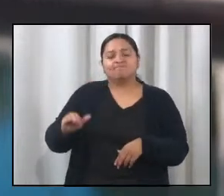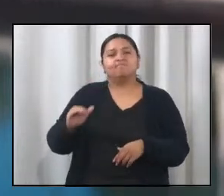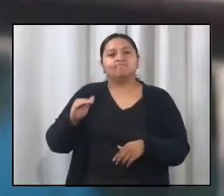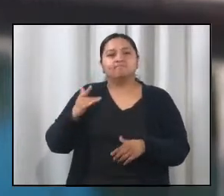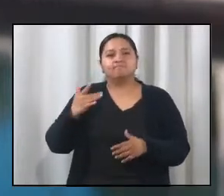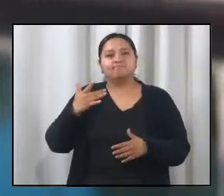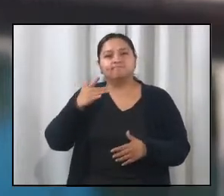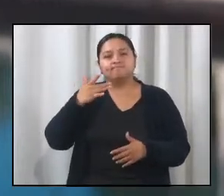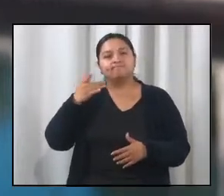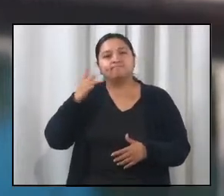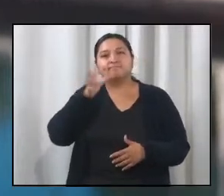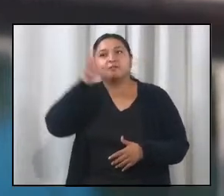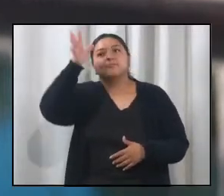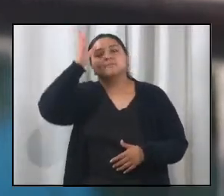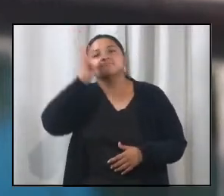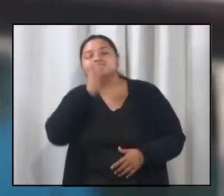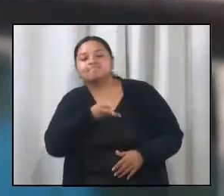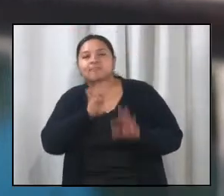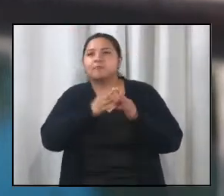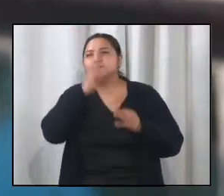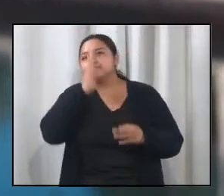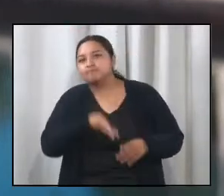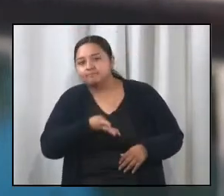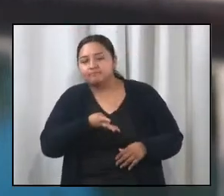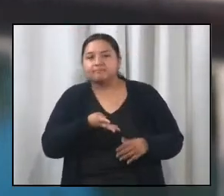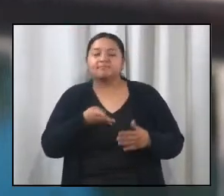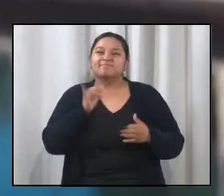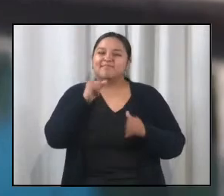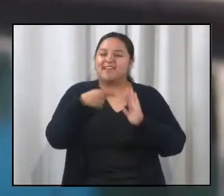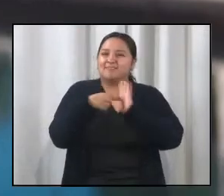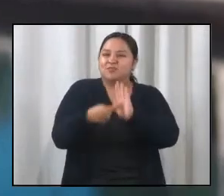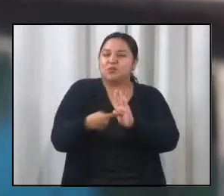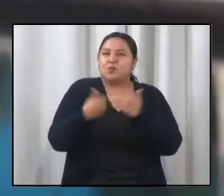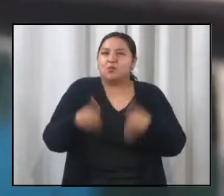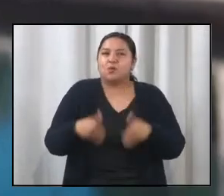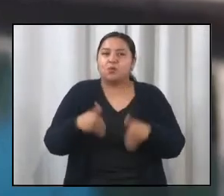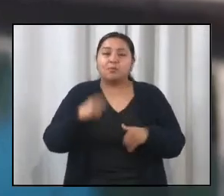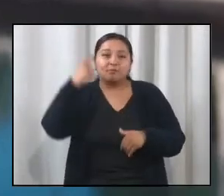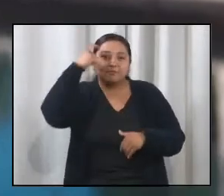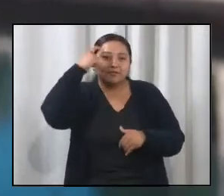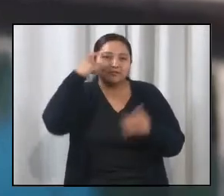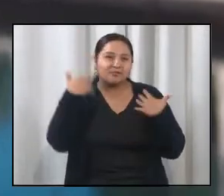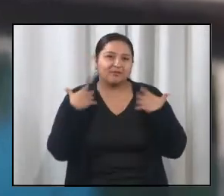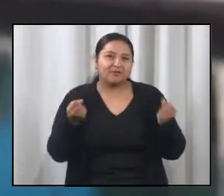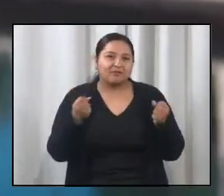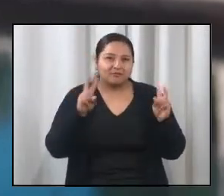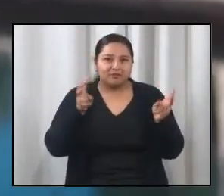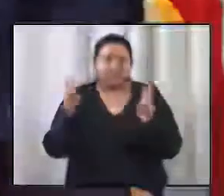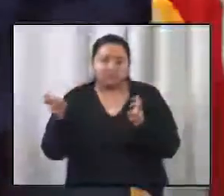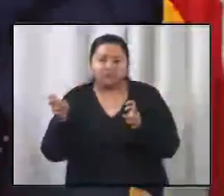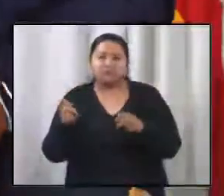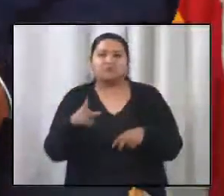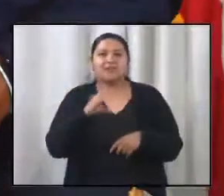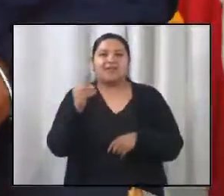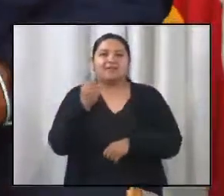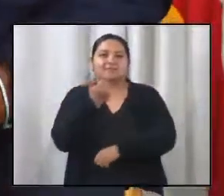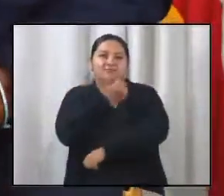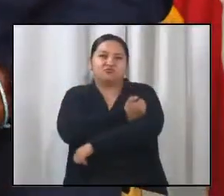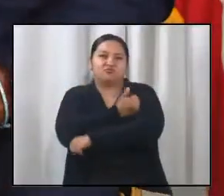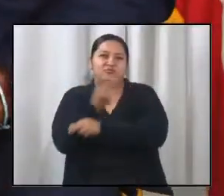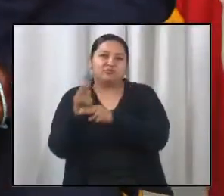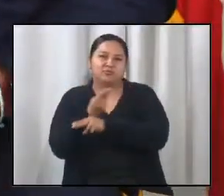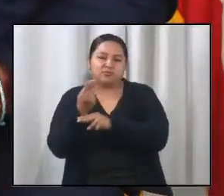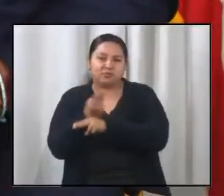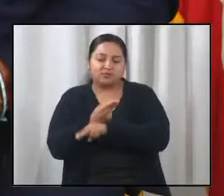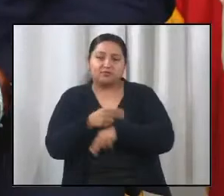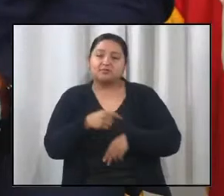to trauma, the data demonstrates the complexity of our mental health and substance use as a whole. As it relates to homelessness,